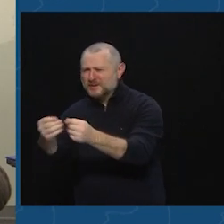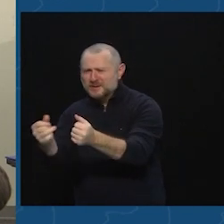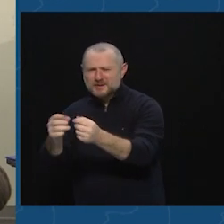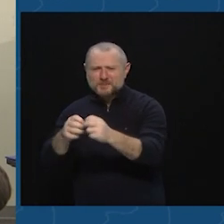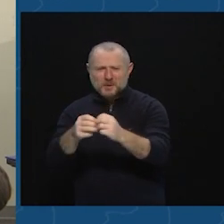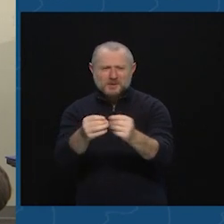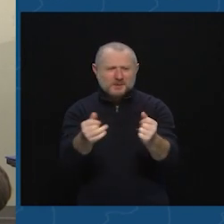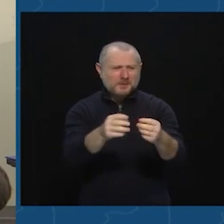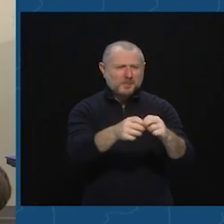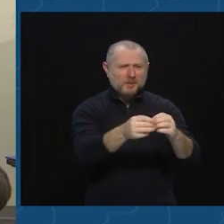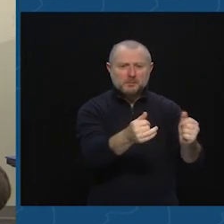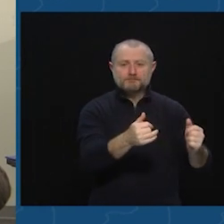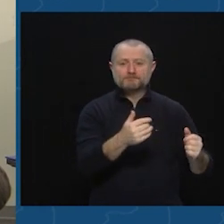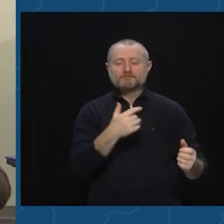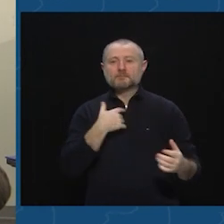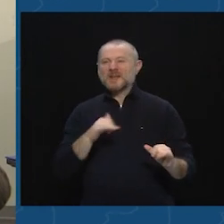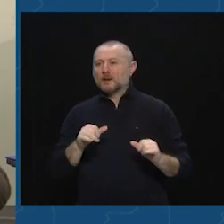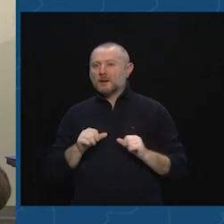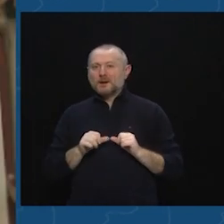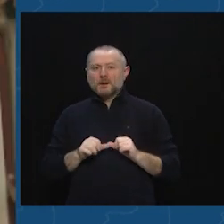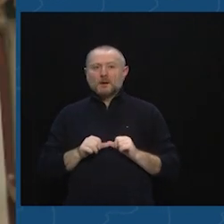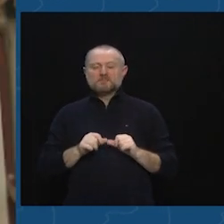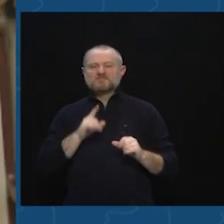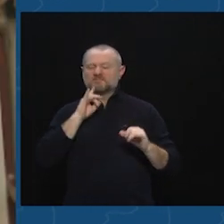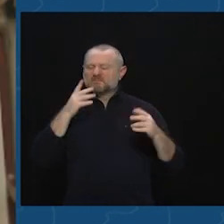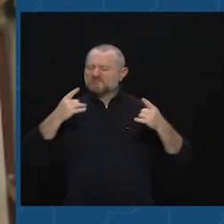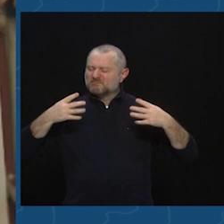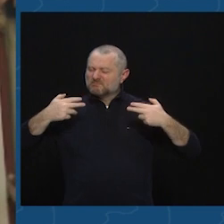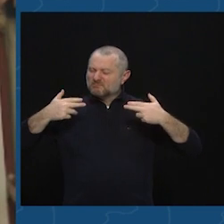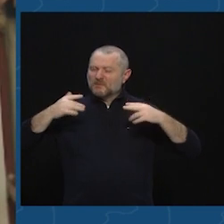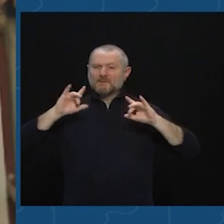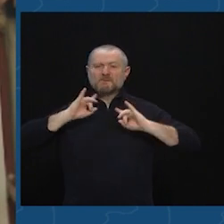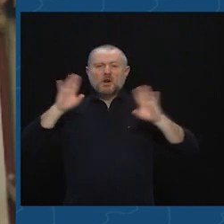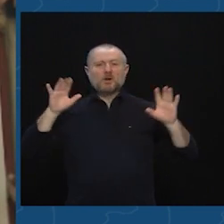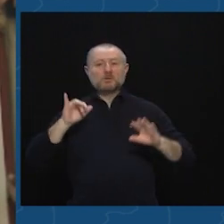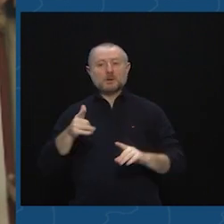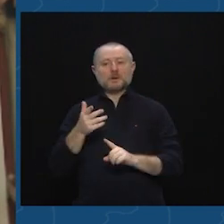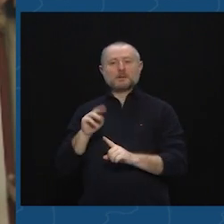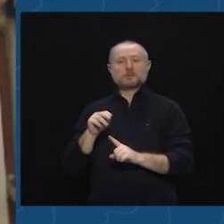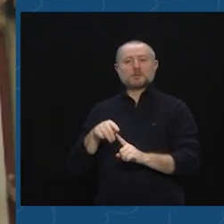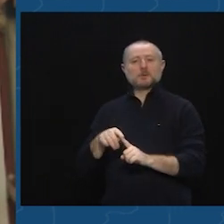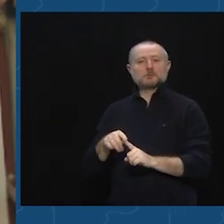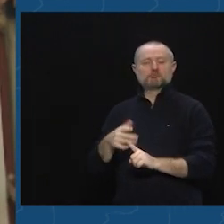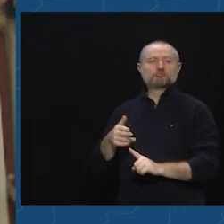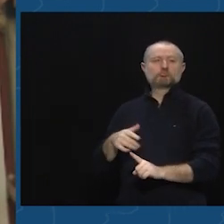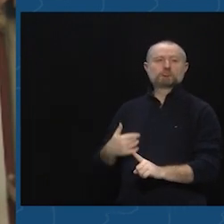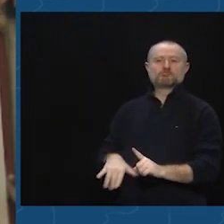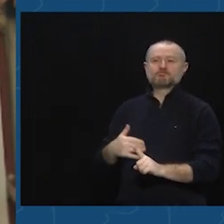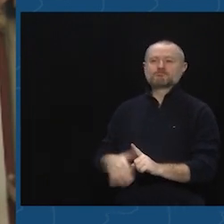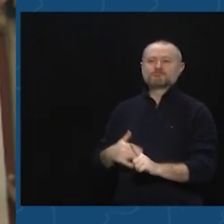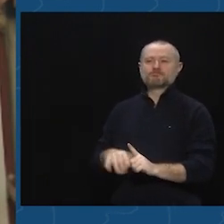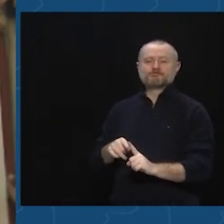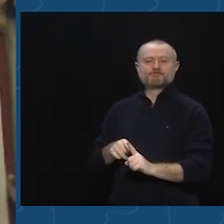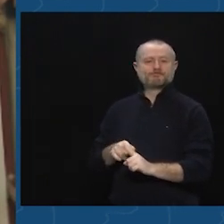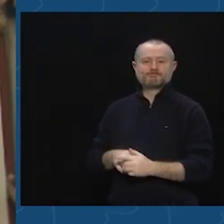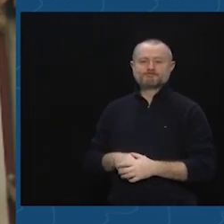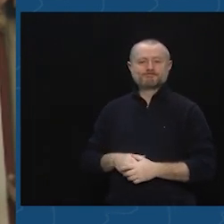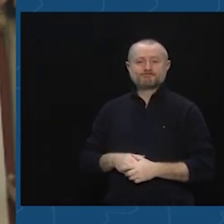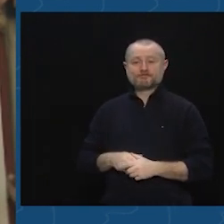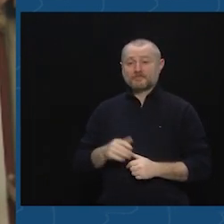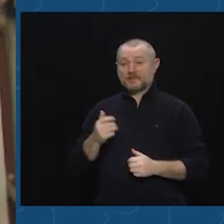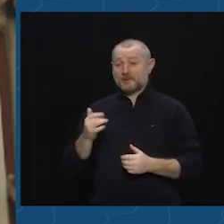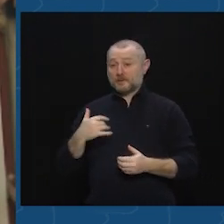of violence, particularly gun violence. And the partnership that we are announcing today is